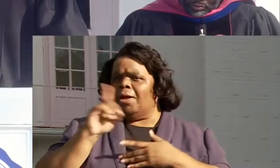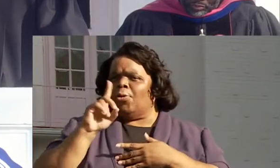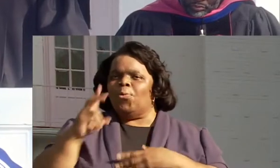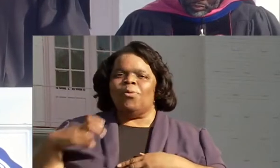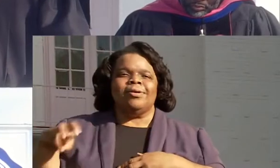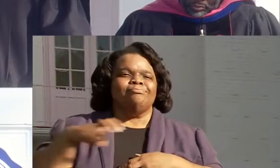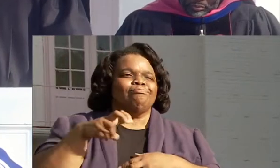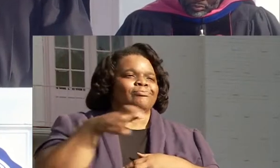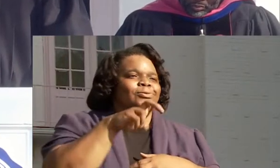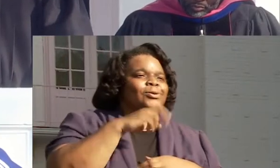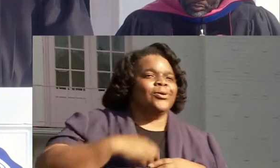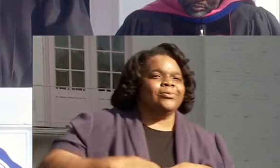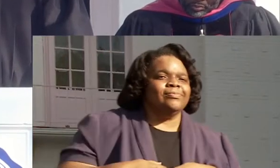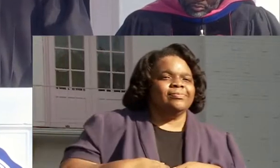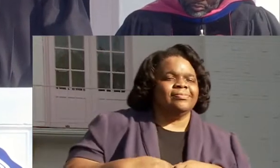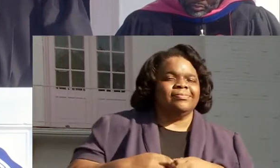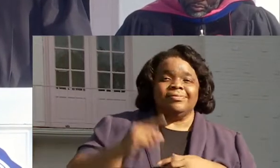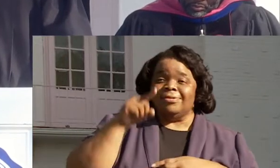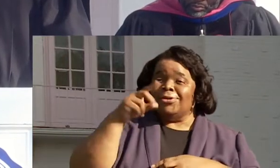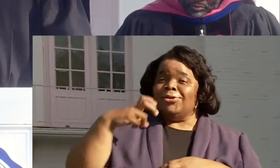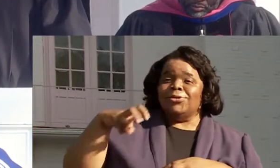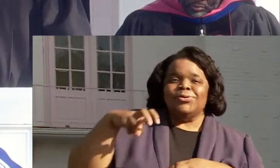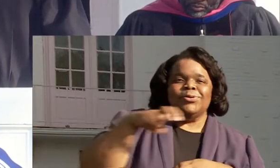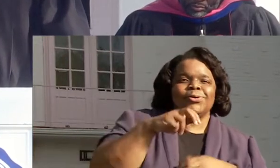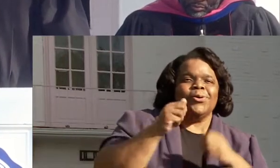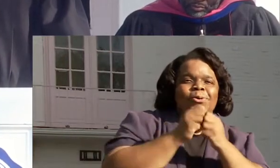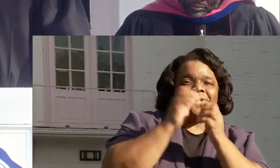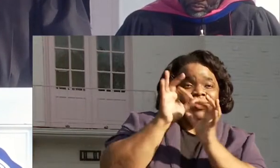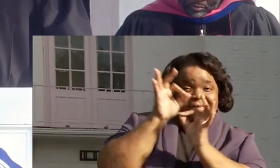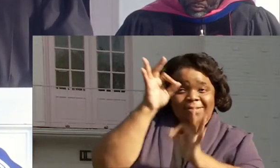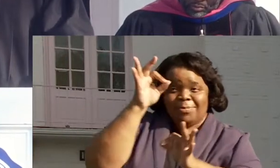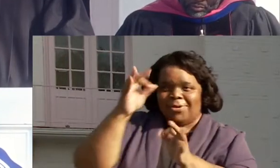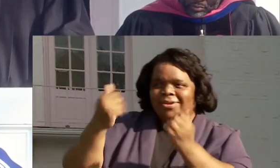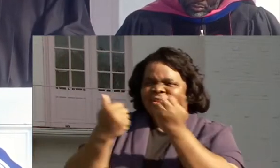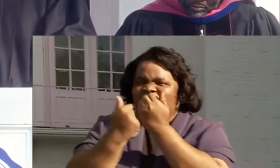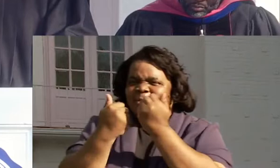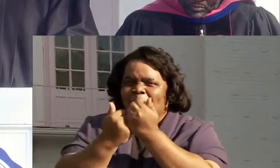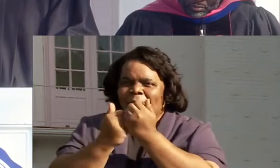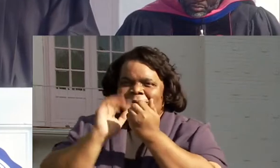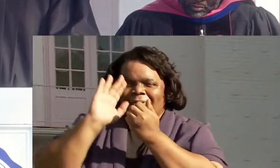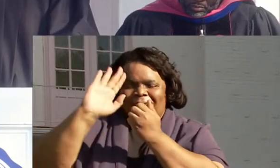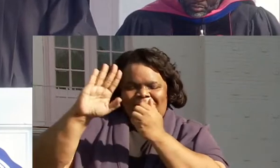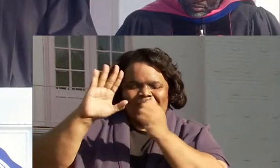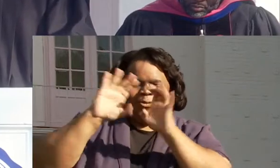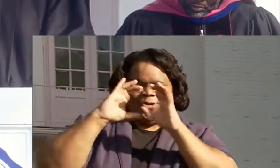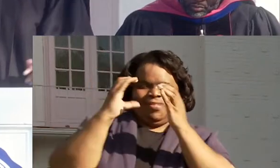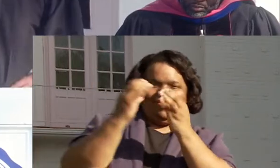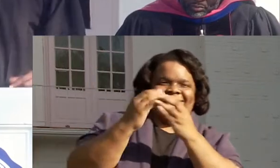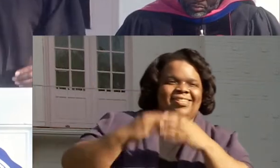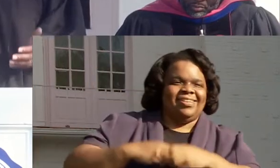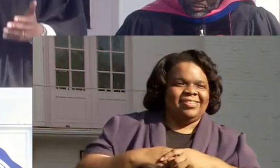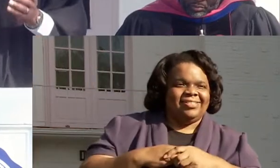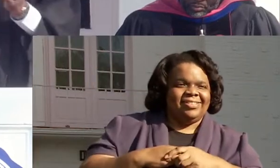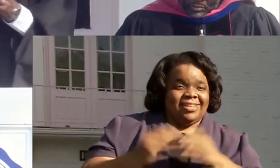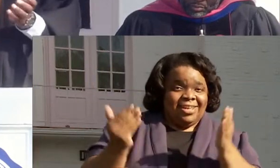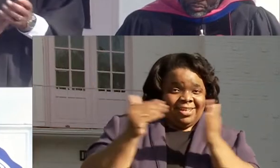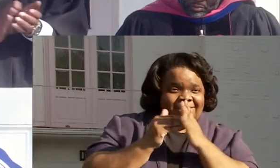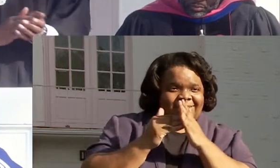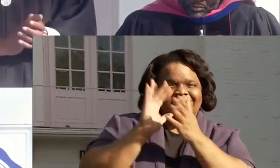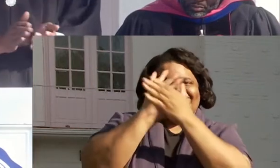you go with the spirit and support of your fellow Blue Devils. Again,